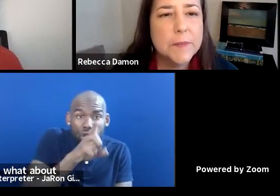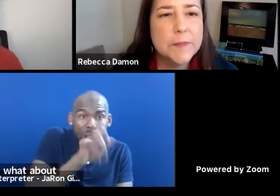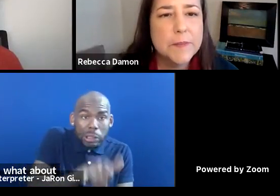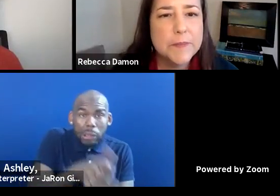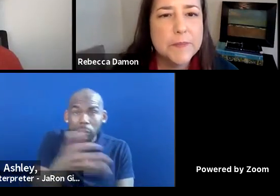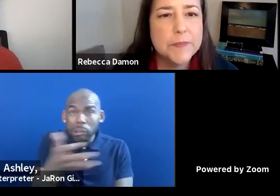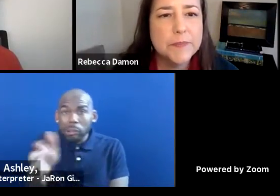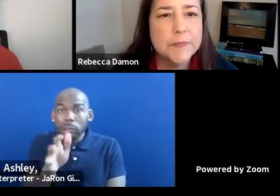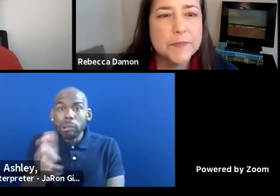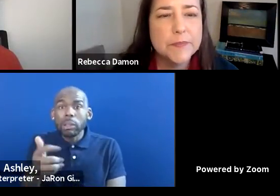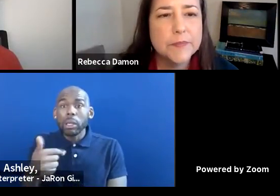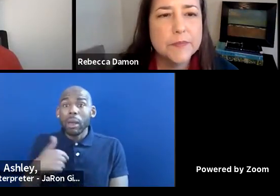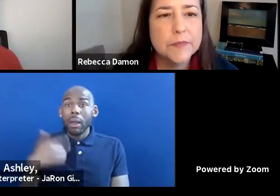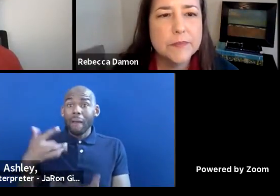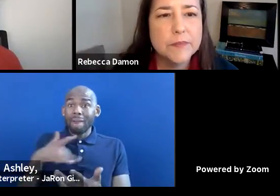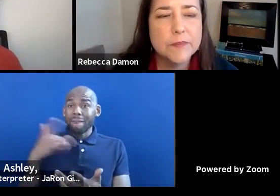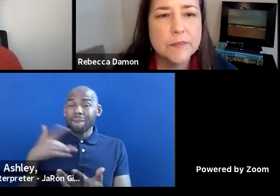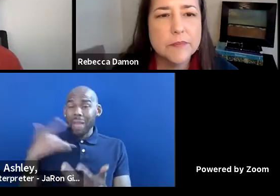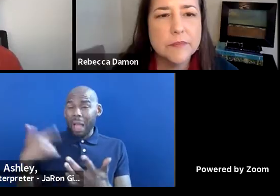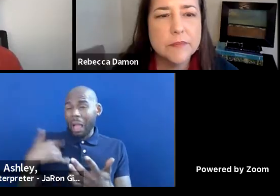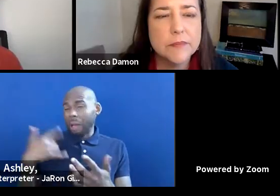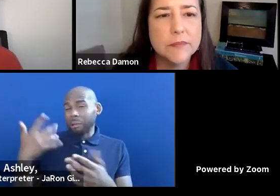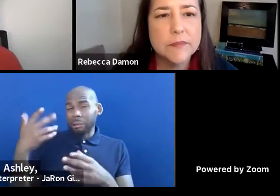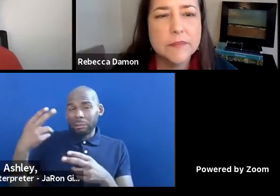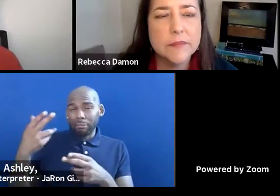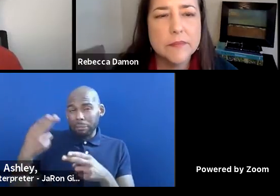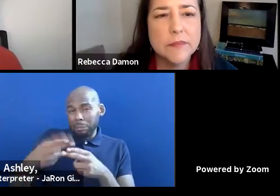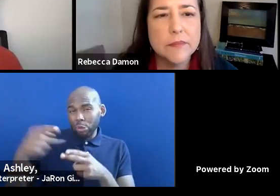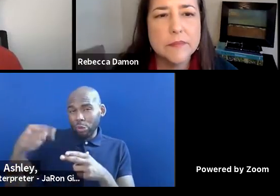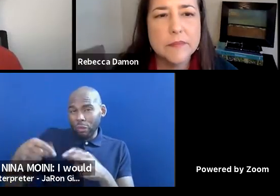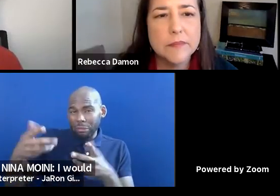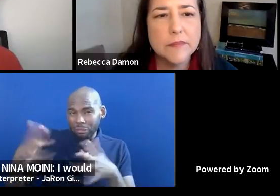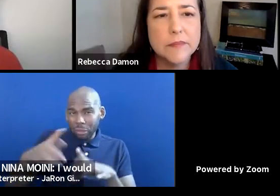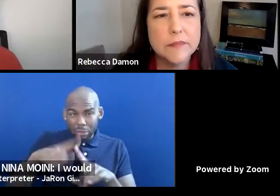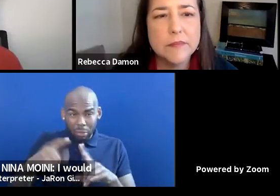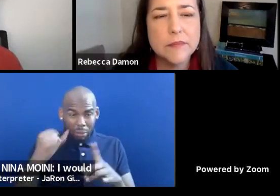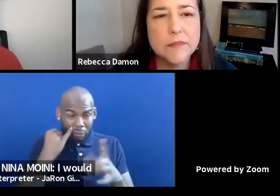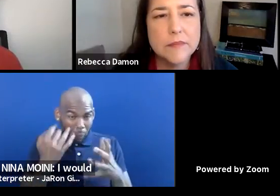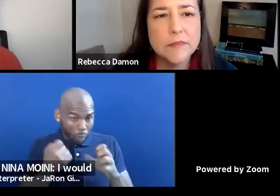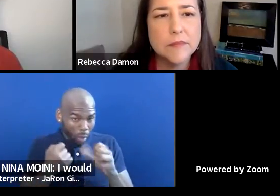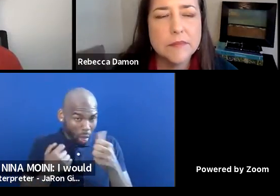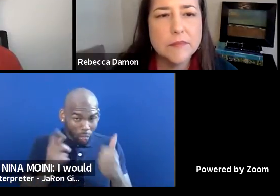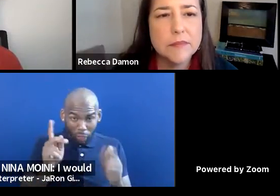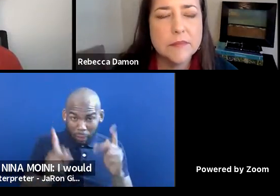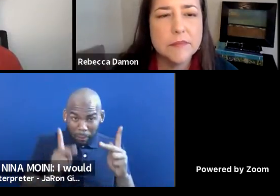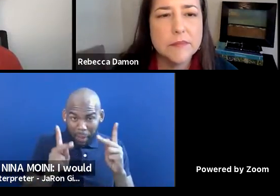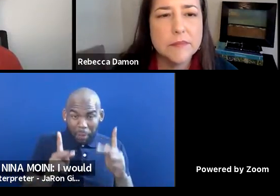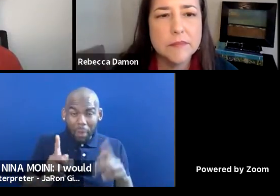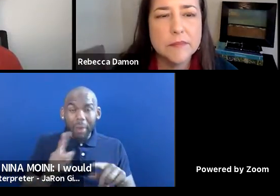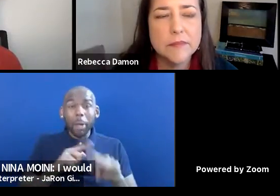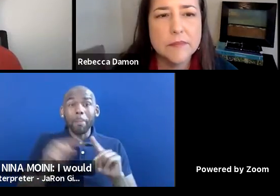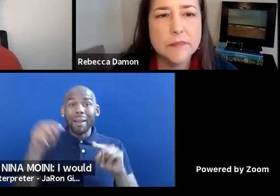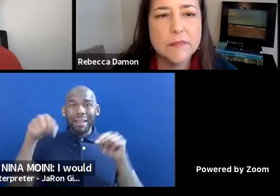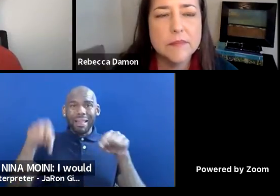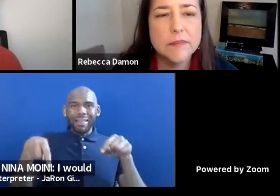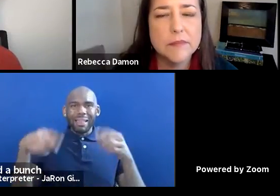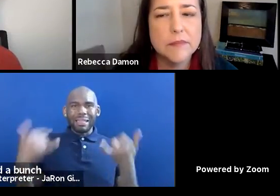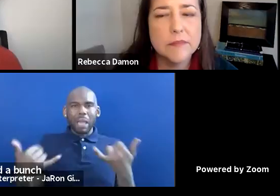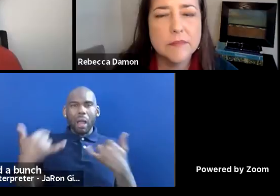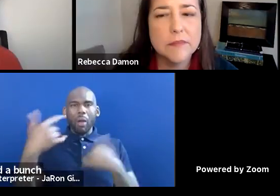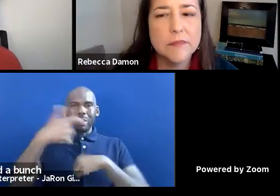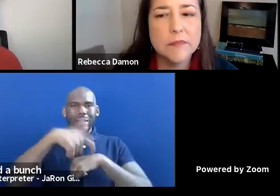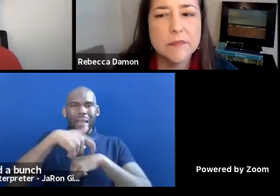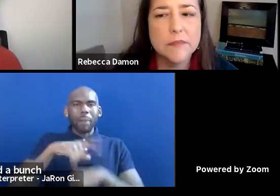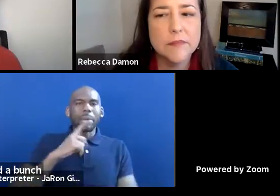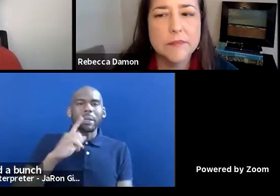like I already talked a bunch, so if someone else wants to go, but I think we are in this age of disinformation, and I don't know if